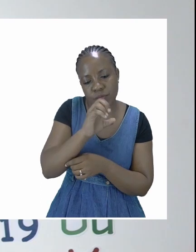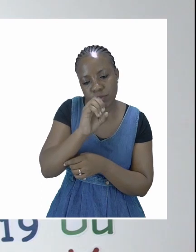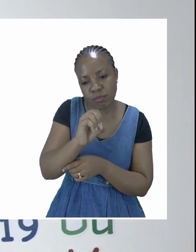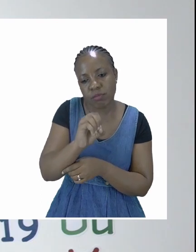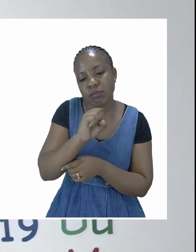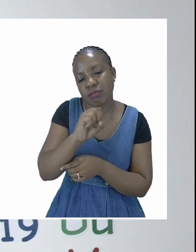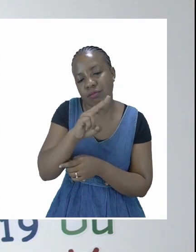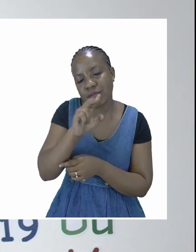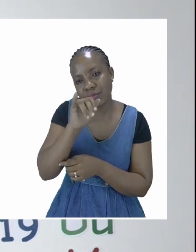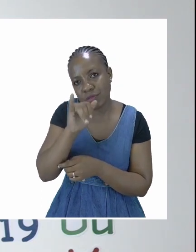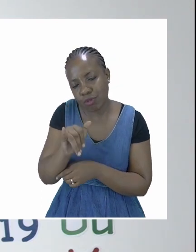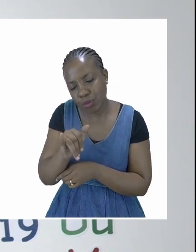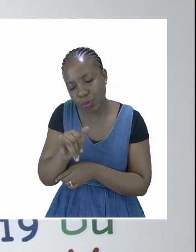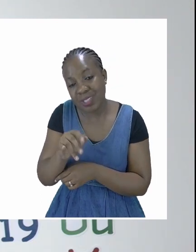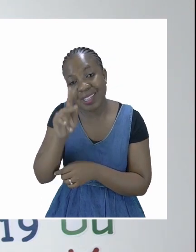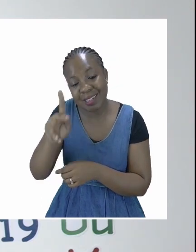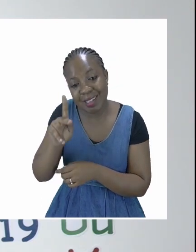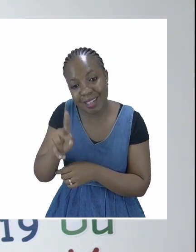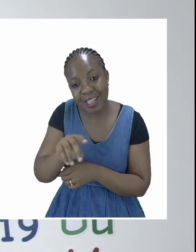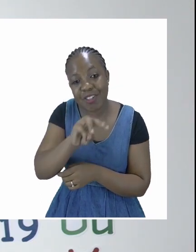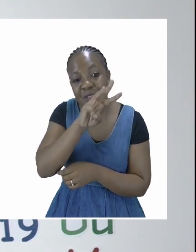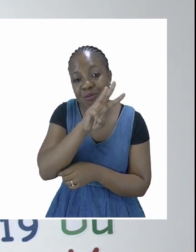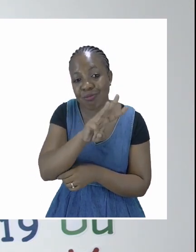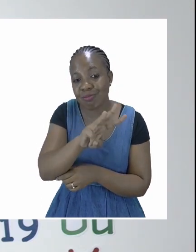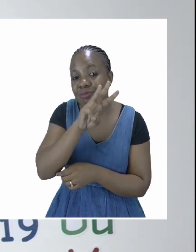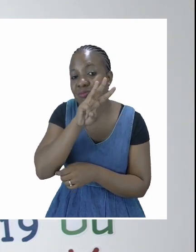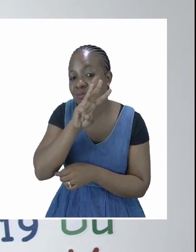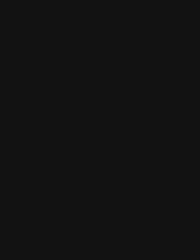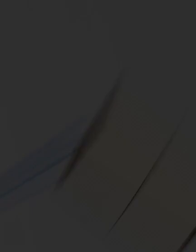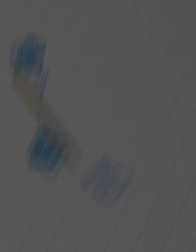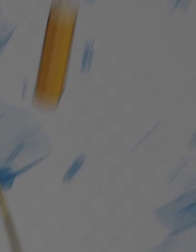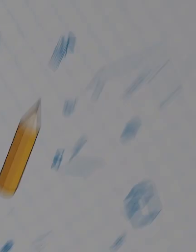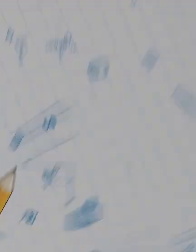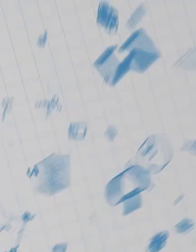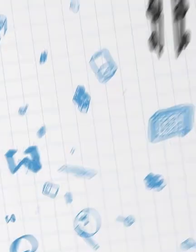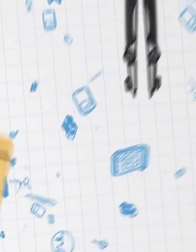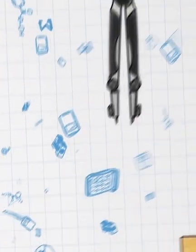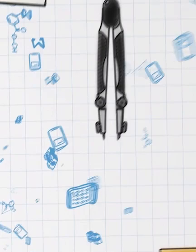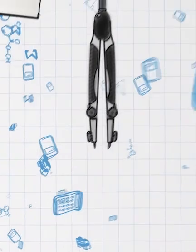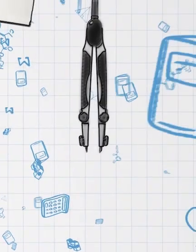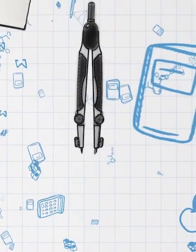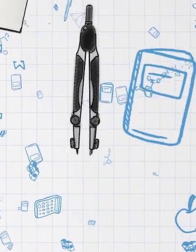our website, Zoshi Online.